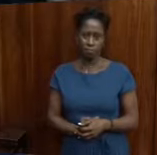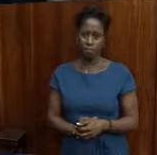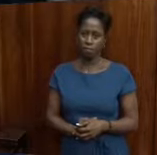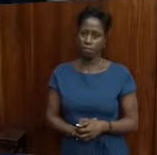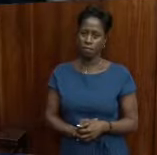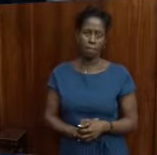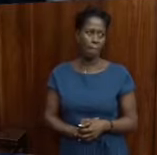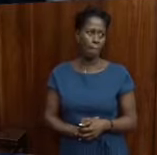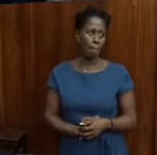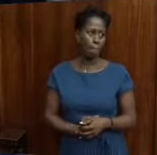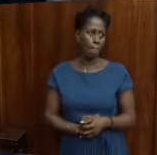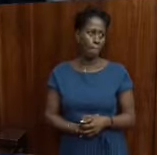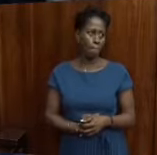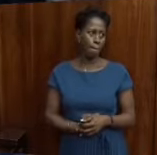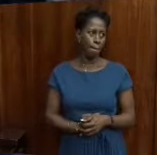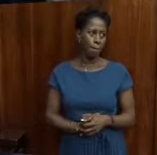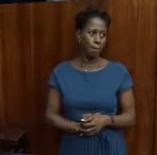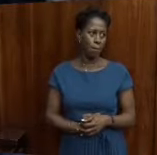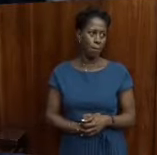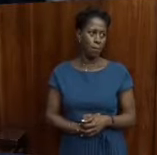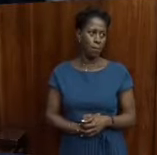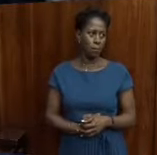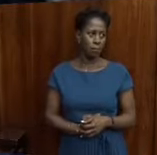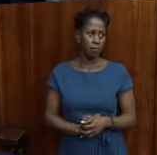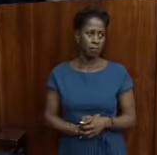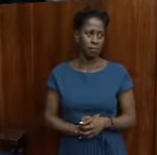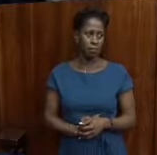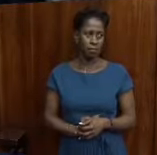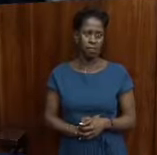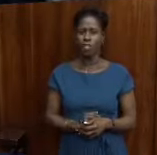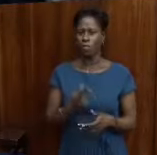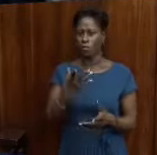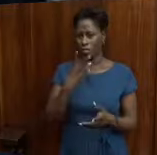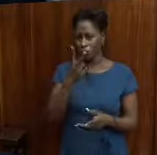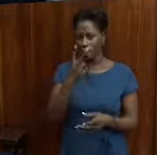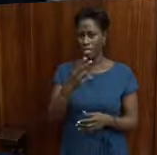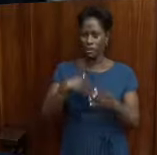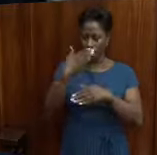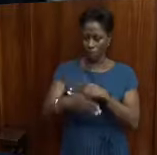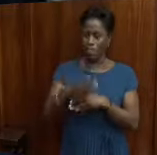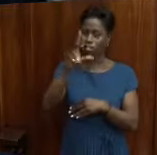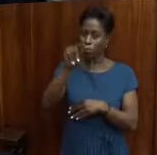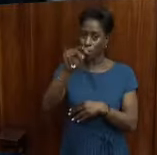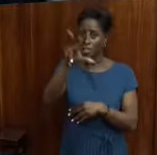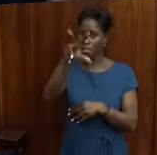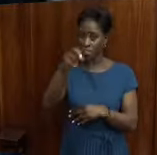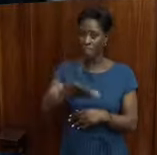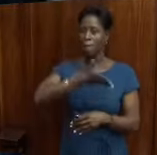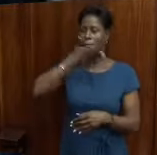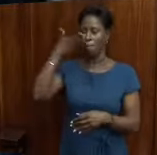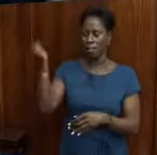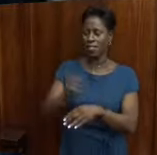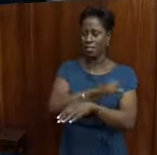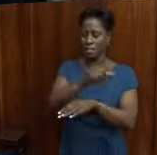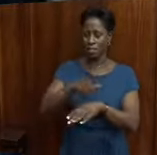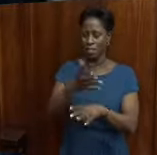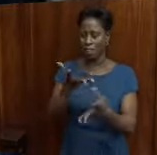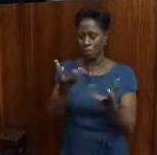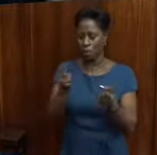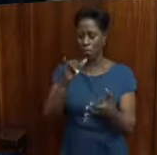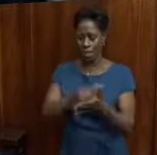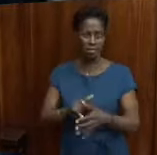with our dreams, aspirations, and needs as we transform the socio and economic landscape of our country.